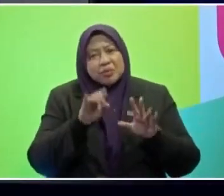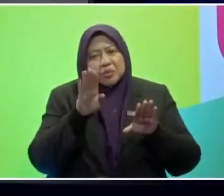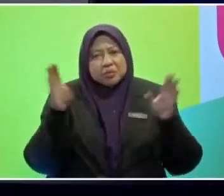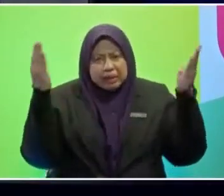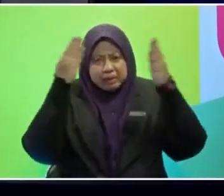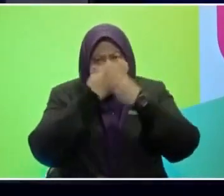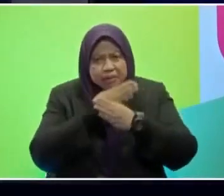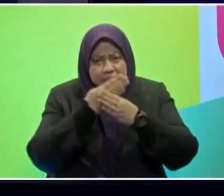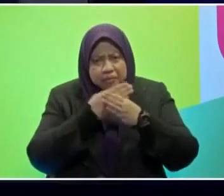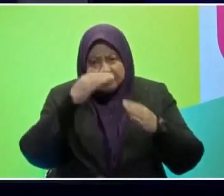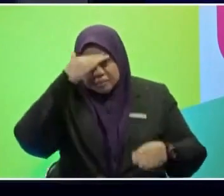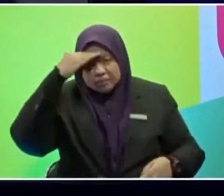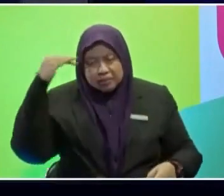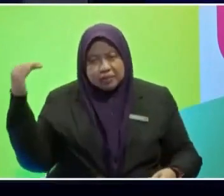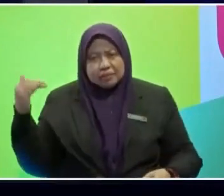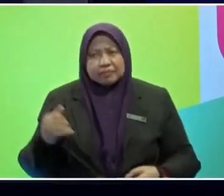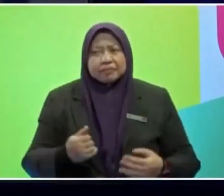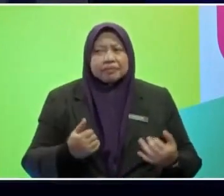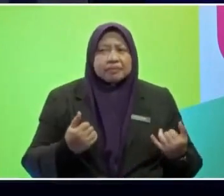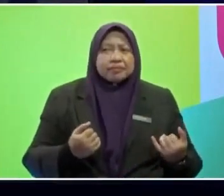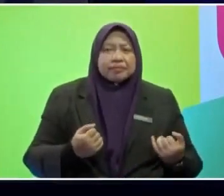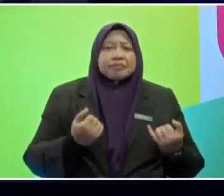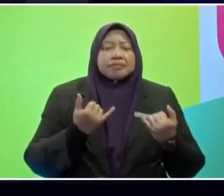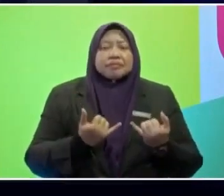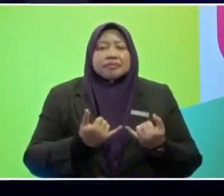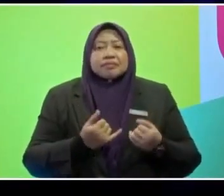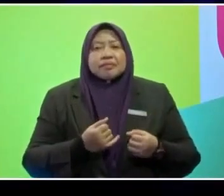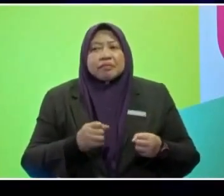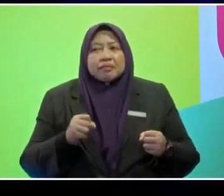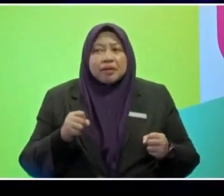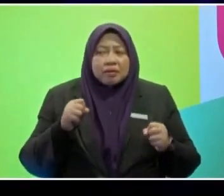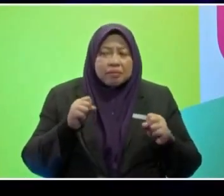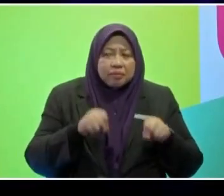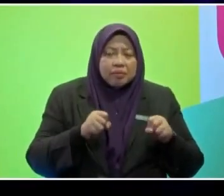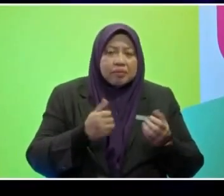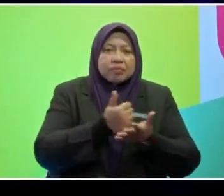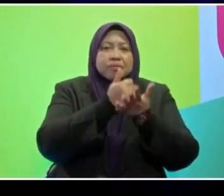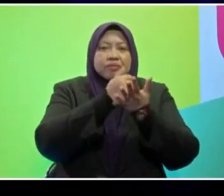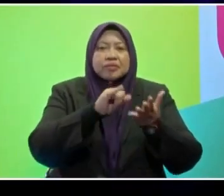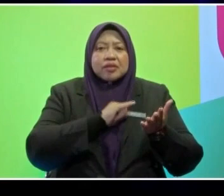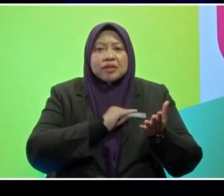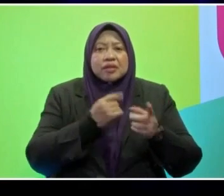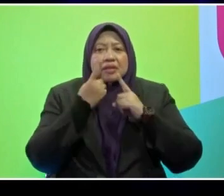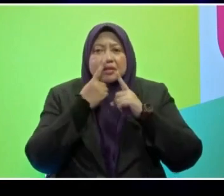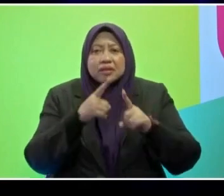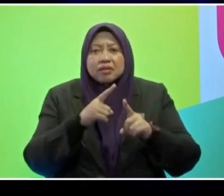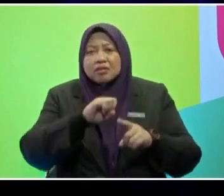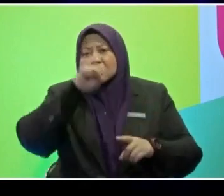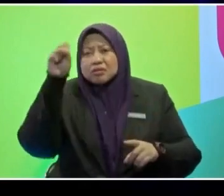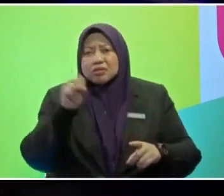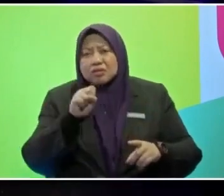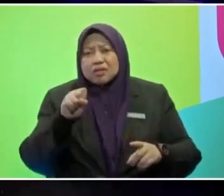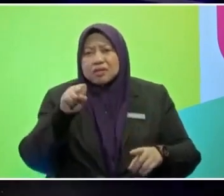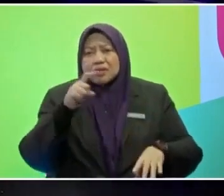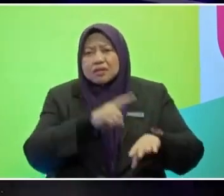it's less clear. Okay. Shafika. Right. Yes, Mr. Quek. Do you mind help me to answer some of the questions that is on the